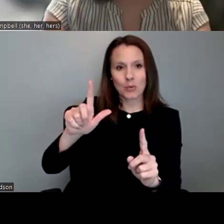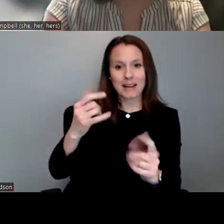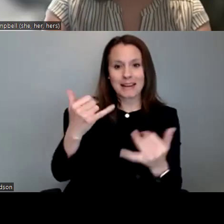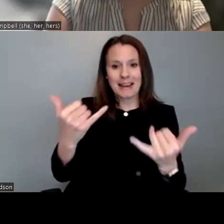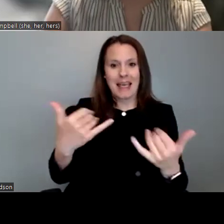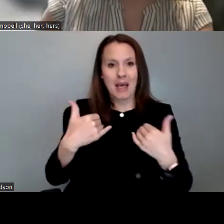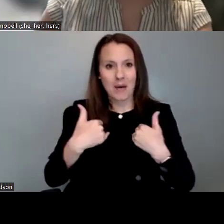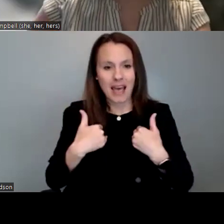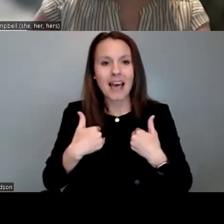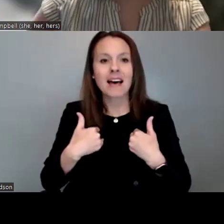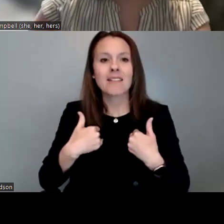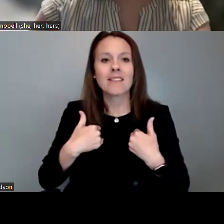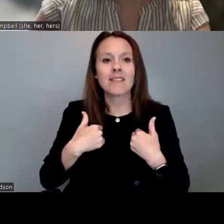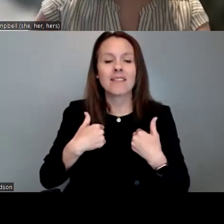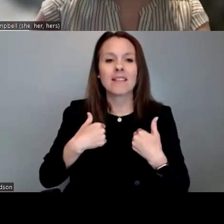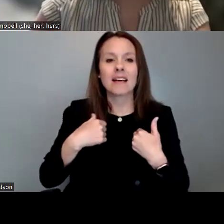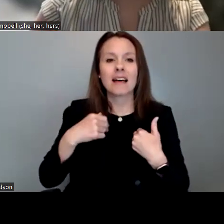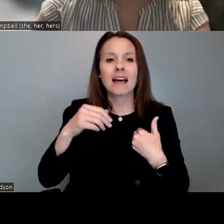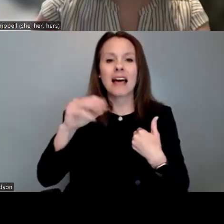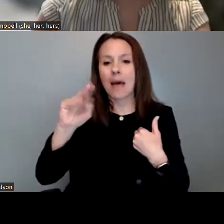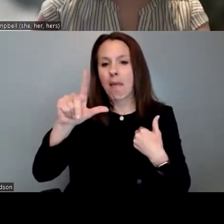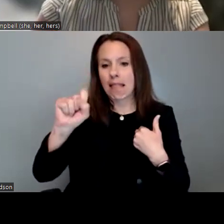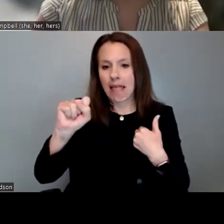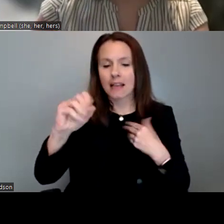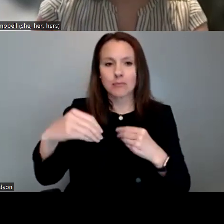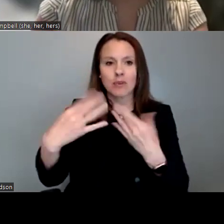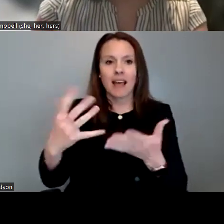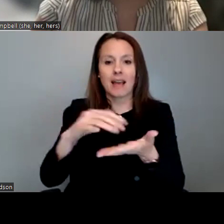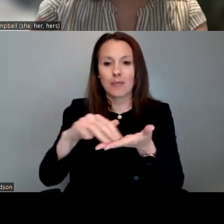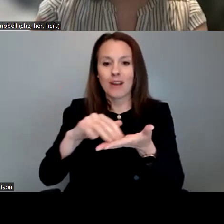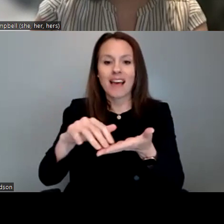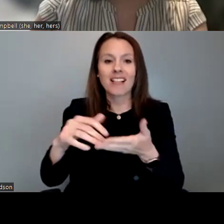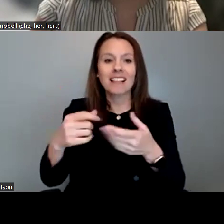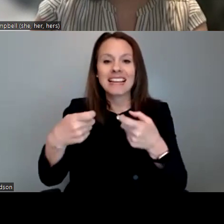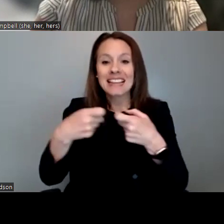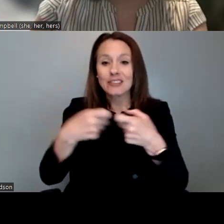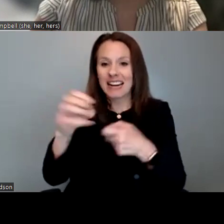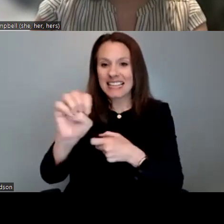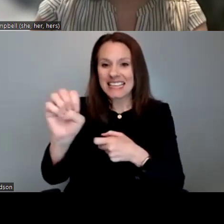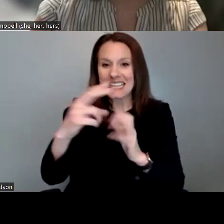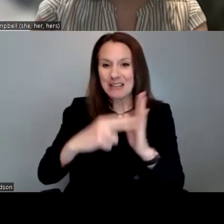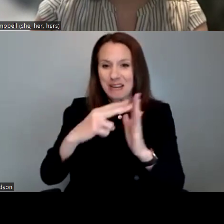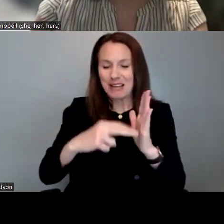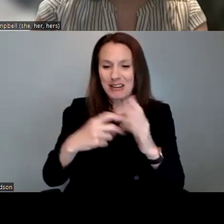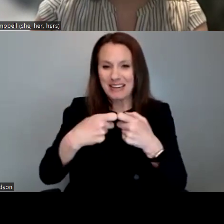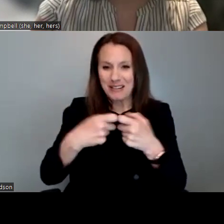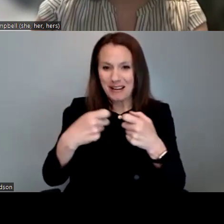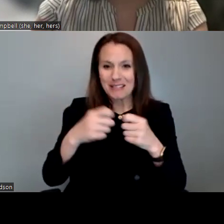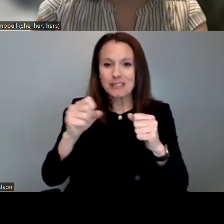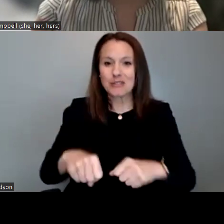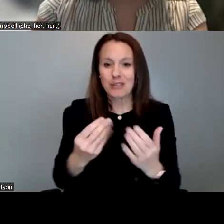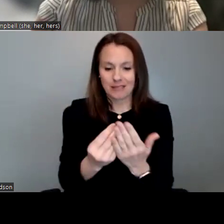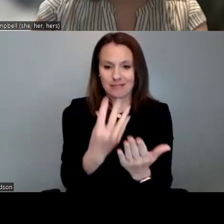the NLS provided Braille e-reader. This is a 20-cell refreshable Braille